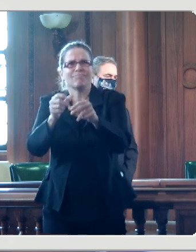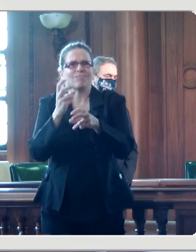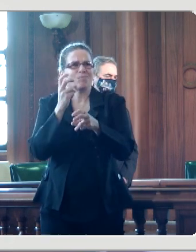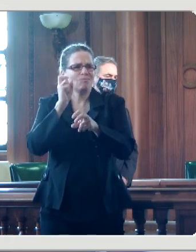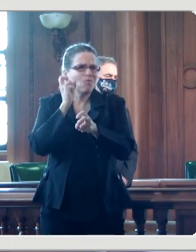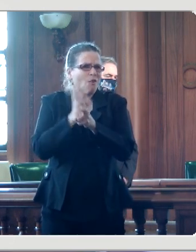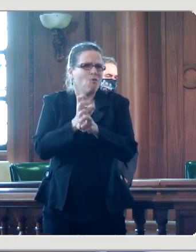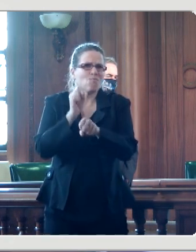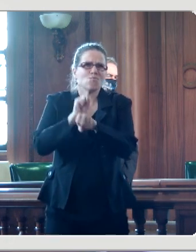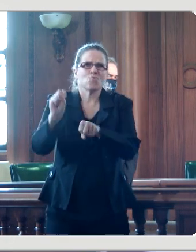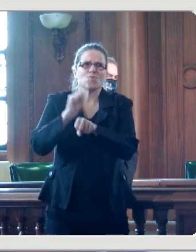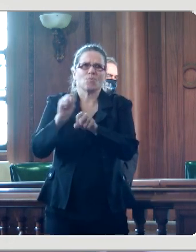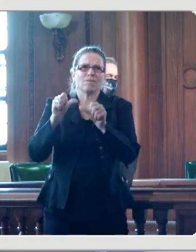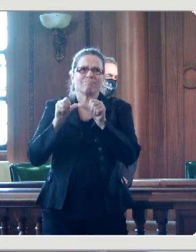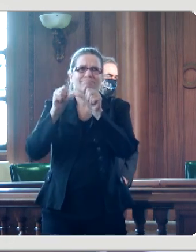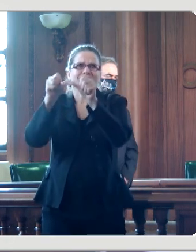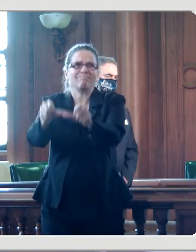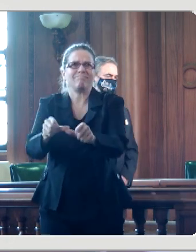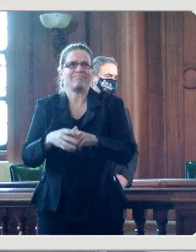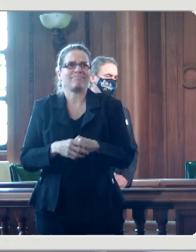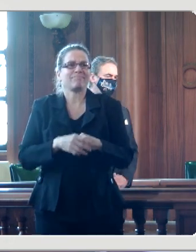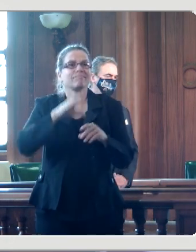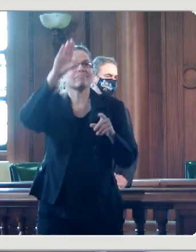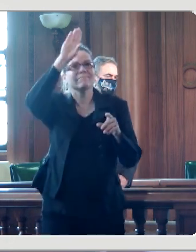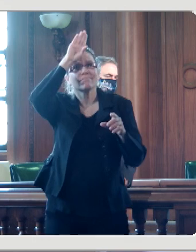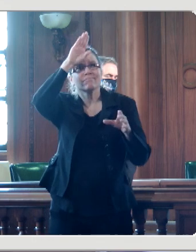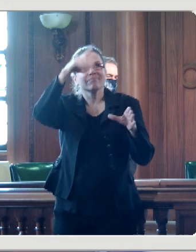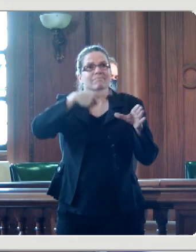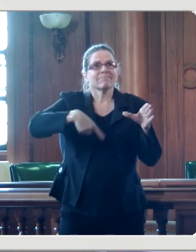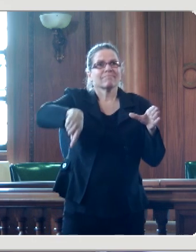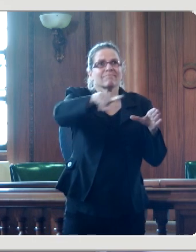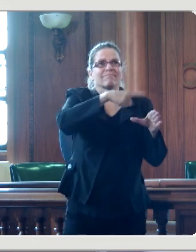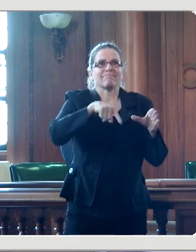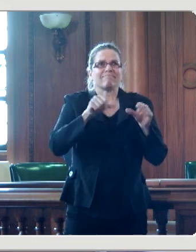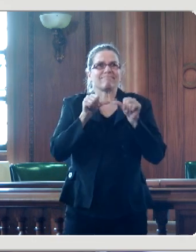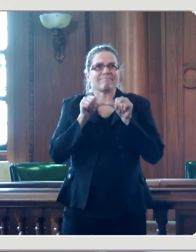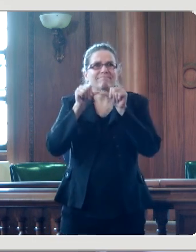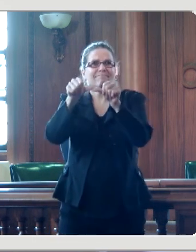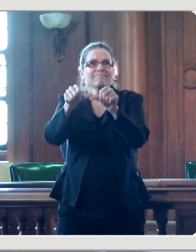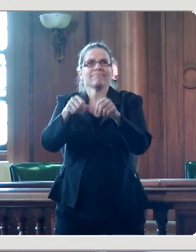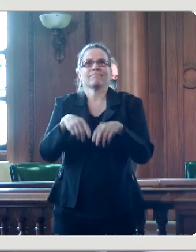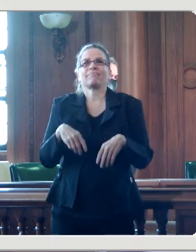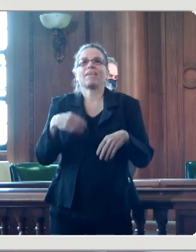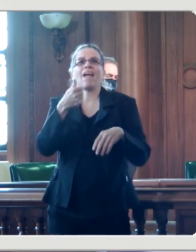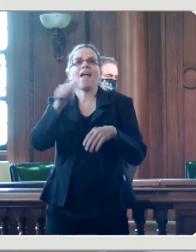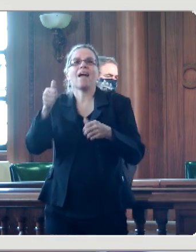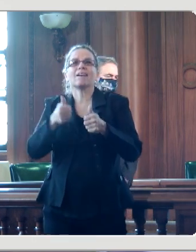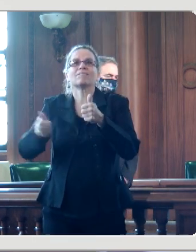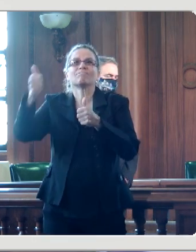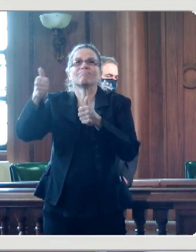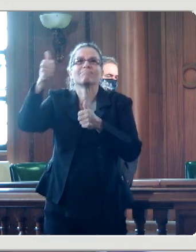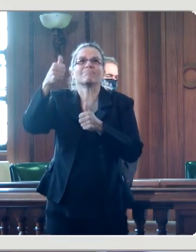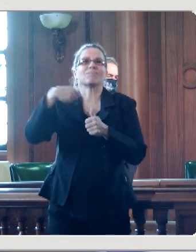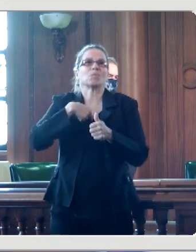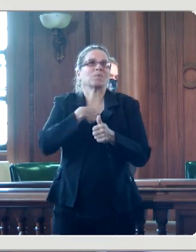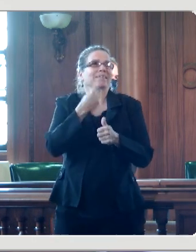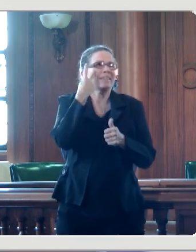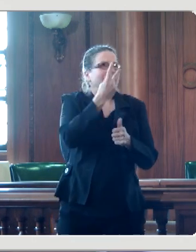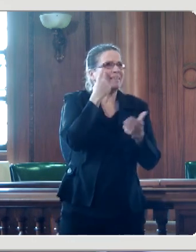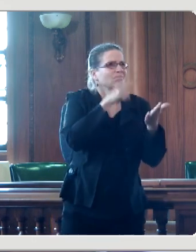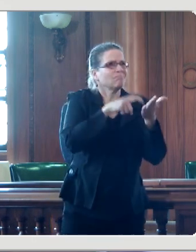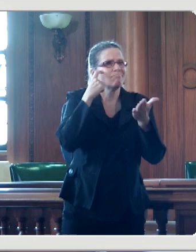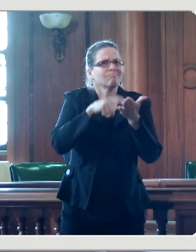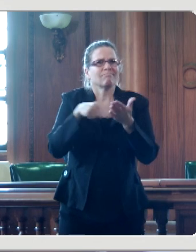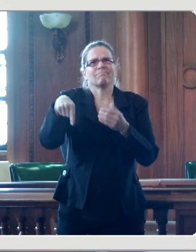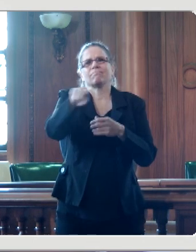the officers, the chiefs, all the way up through the command structure of the fire department. Everybody's doing top-notch work to keep everybody in the city